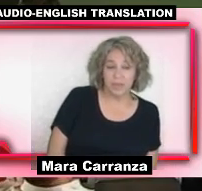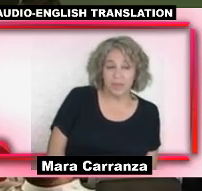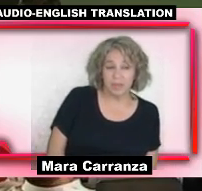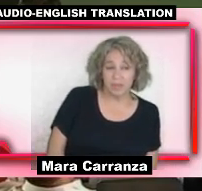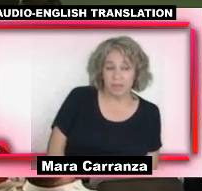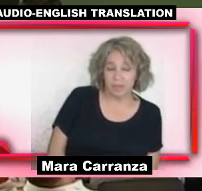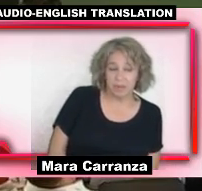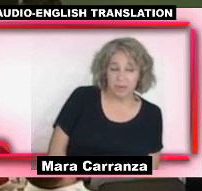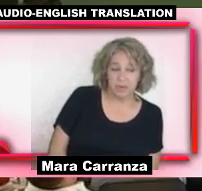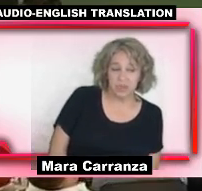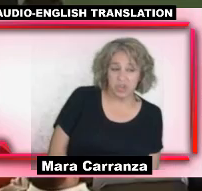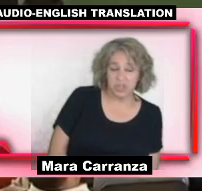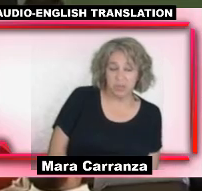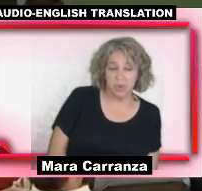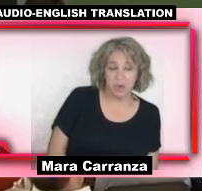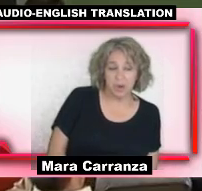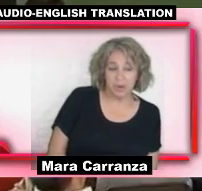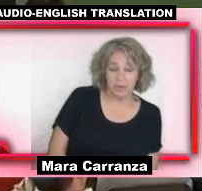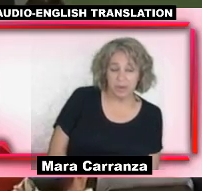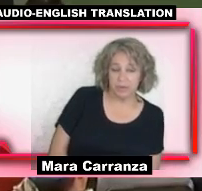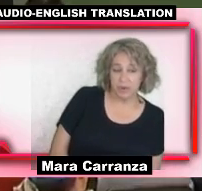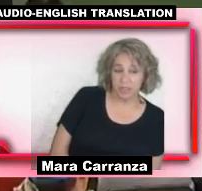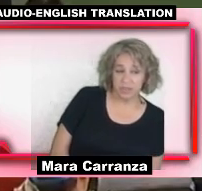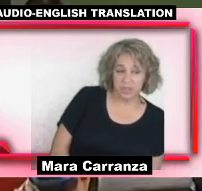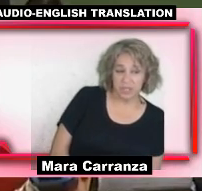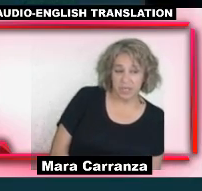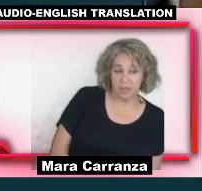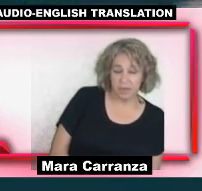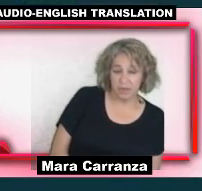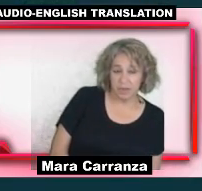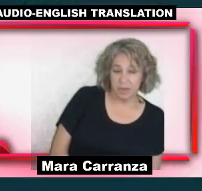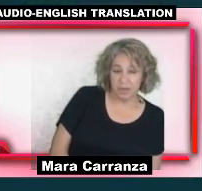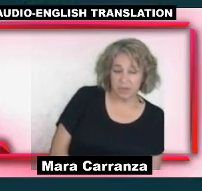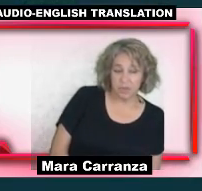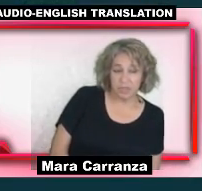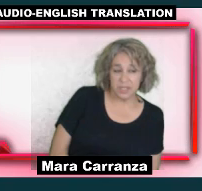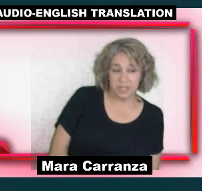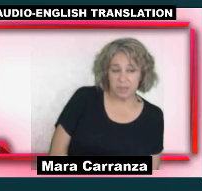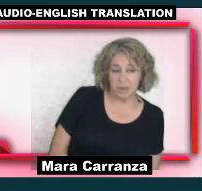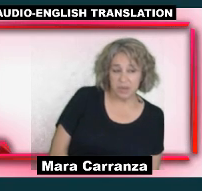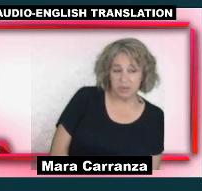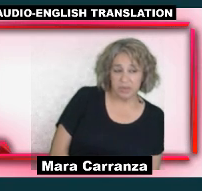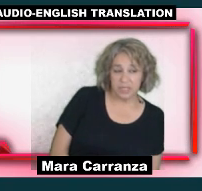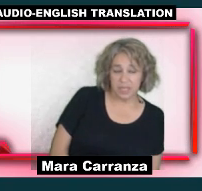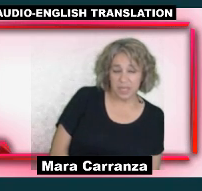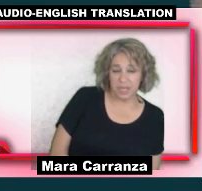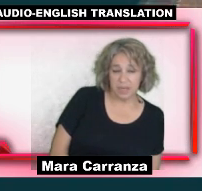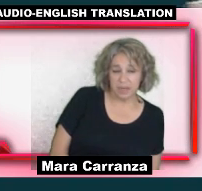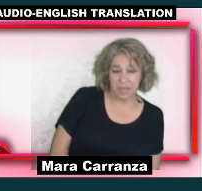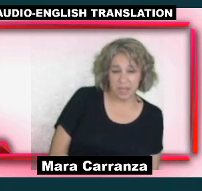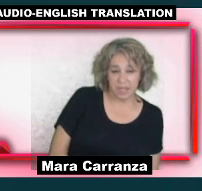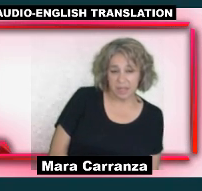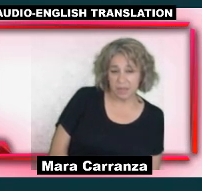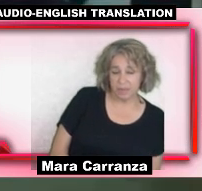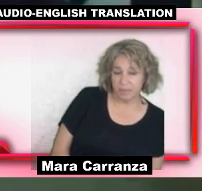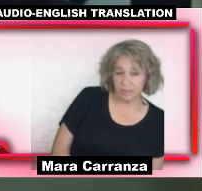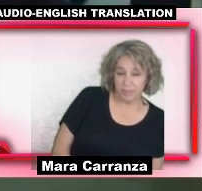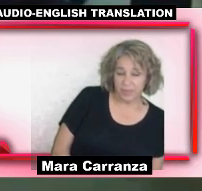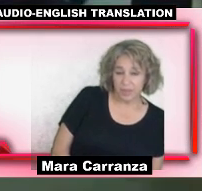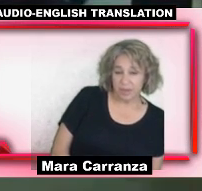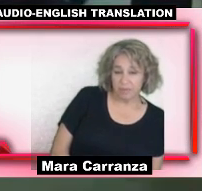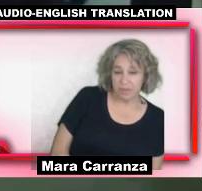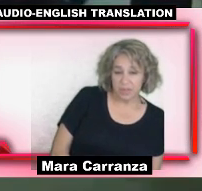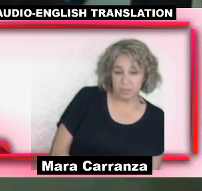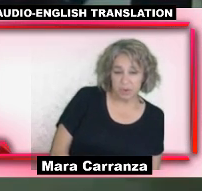Recibos o que estaban cobrando they más charging por la more luz. For electricity. Hacer una investigación. So I sent somebody to investigate in Nayarit. Para